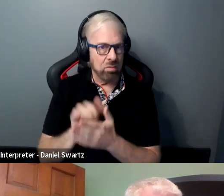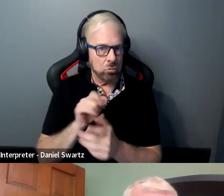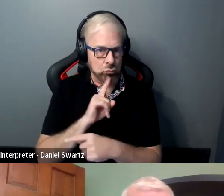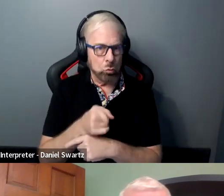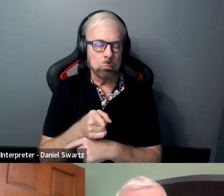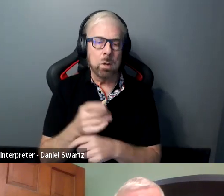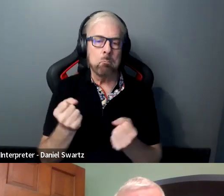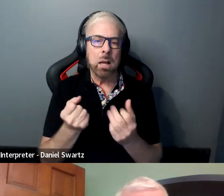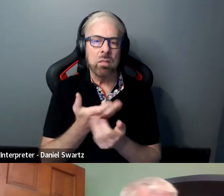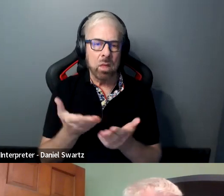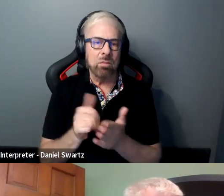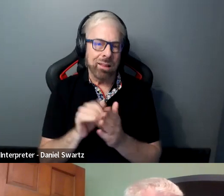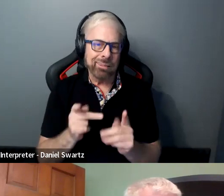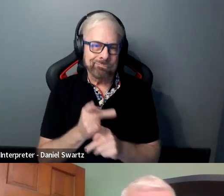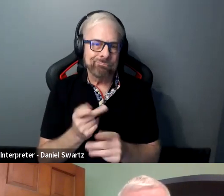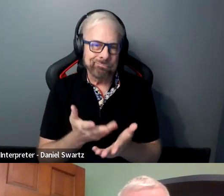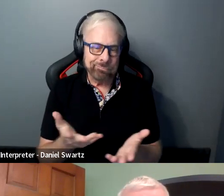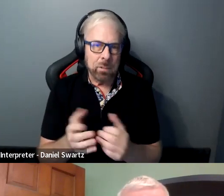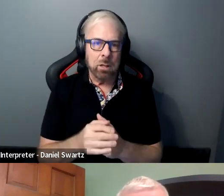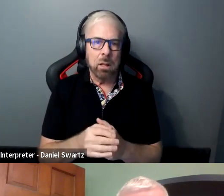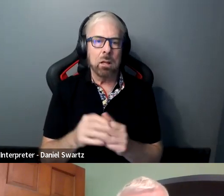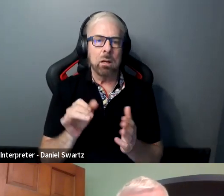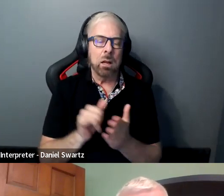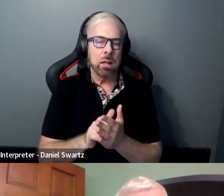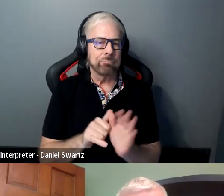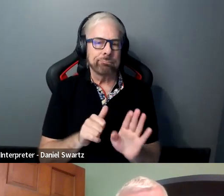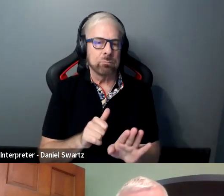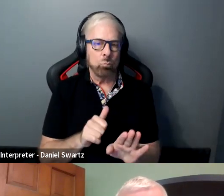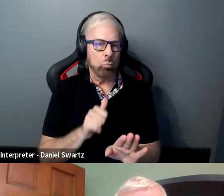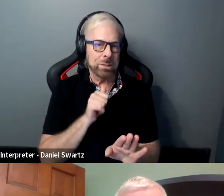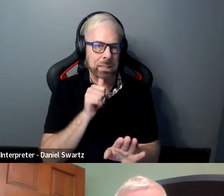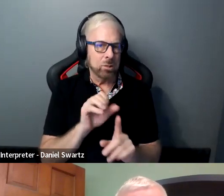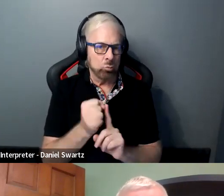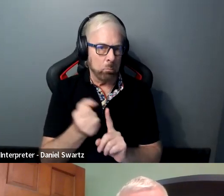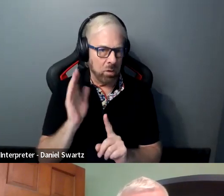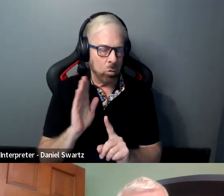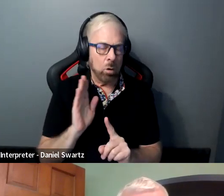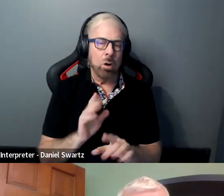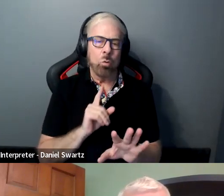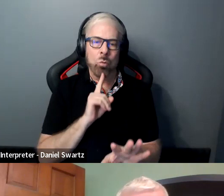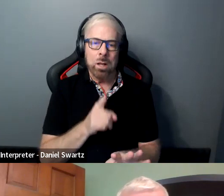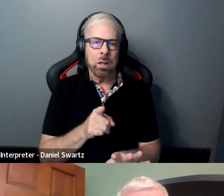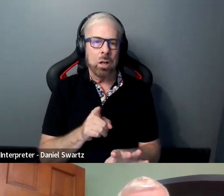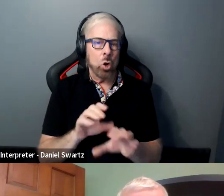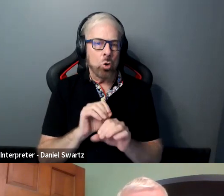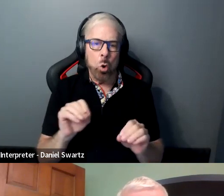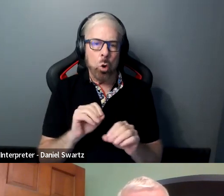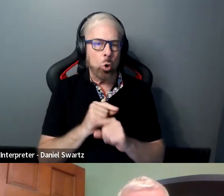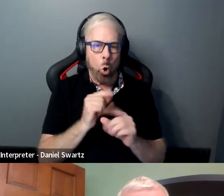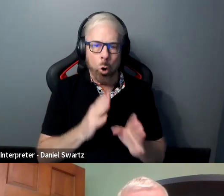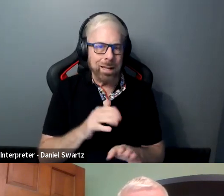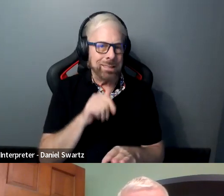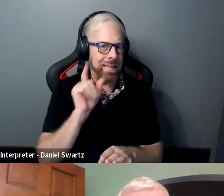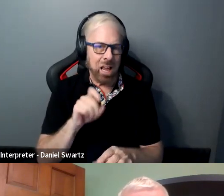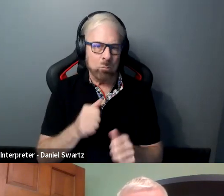know, a lot of things like that. And that didn't exist before. So there was really no, guardians didn't have to be